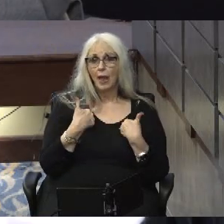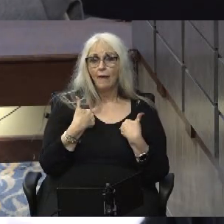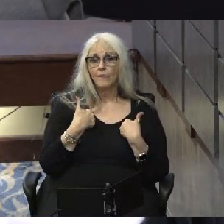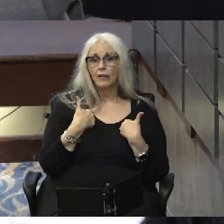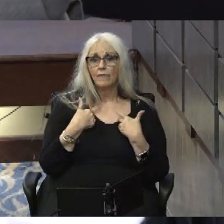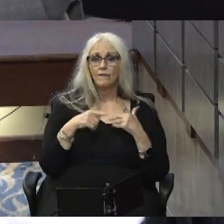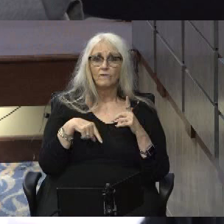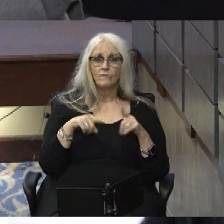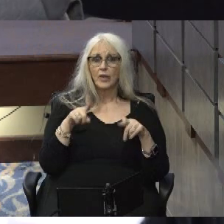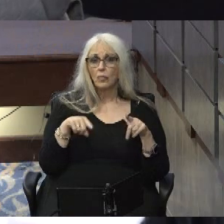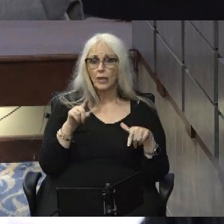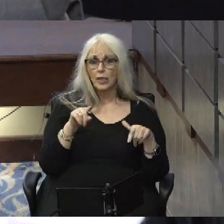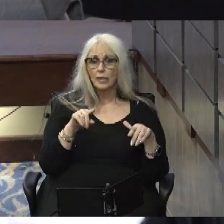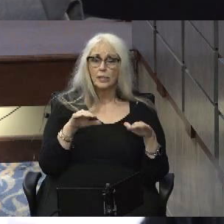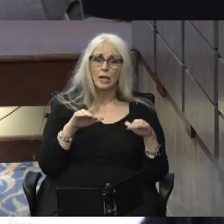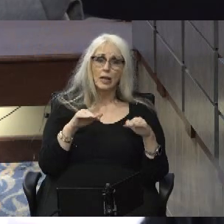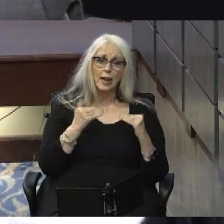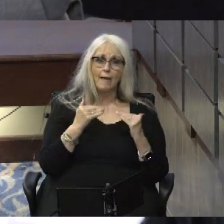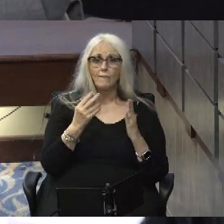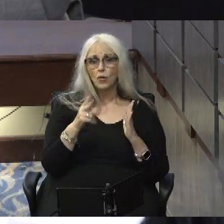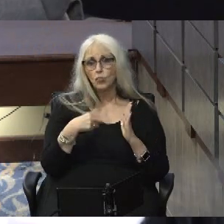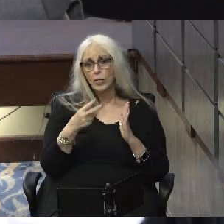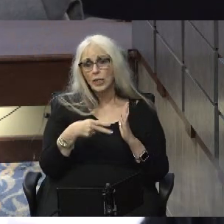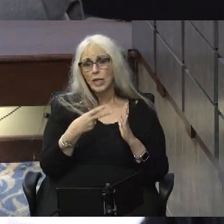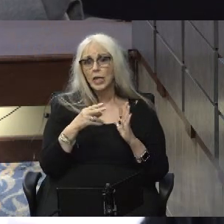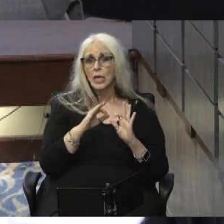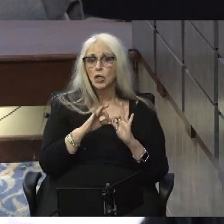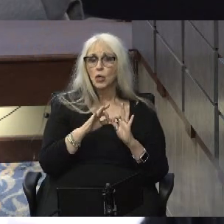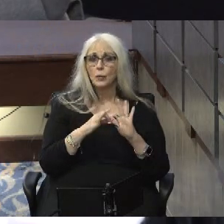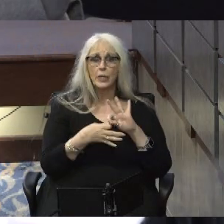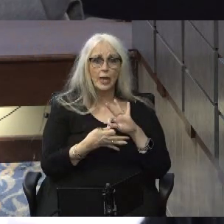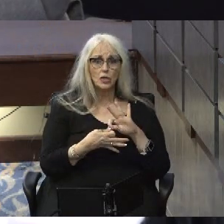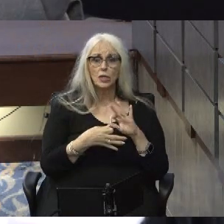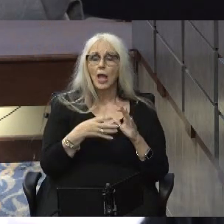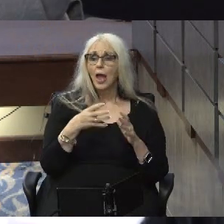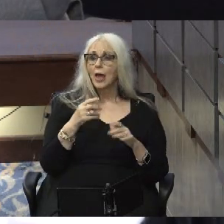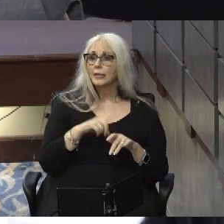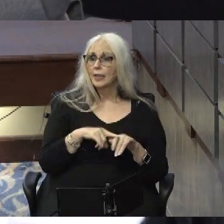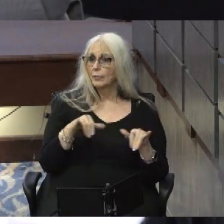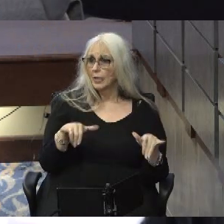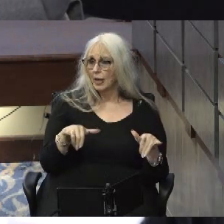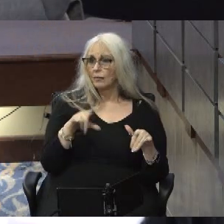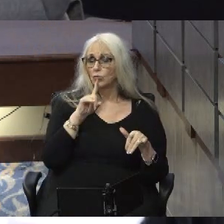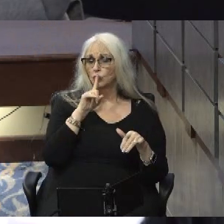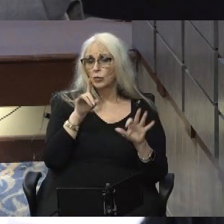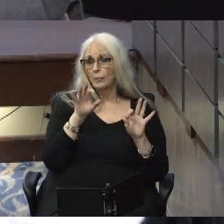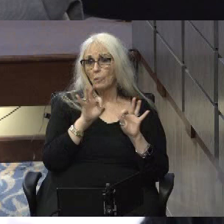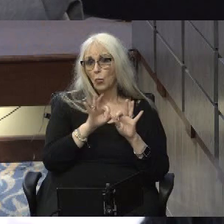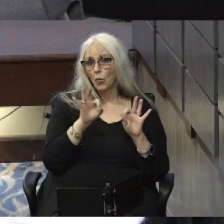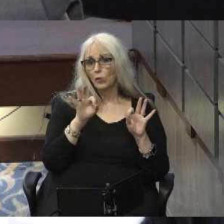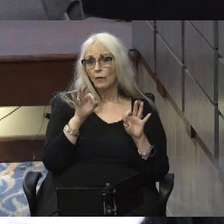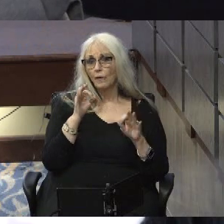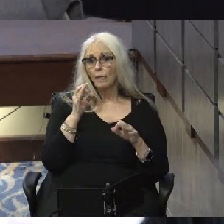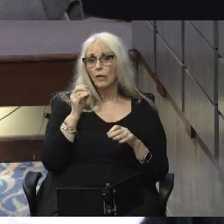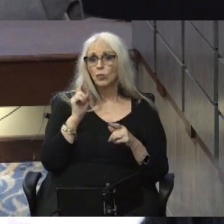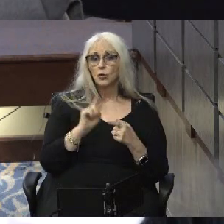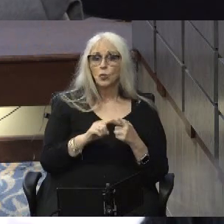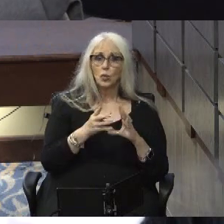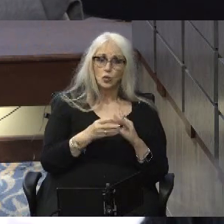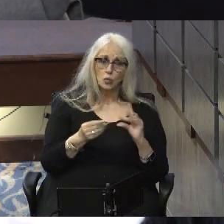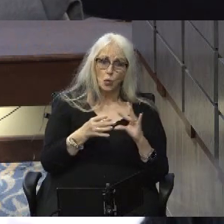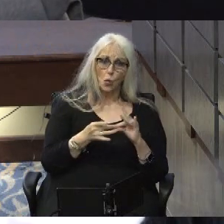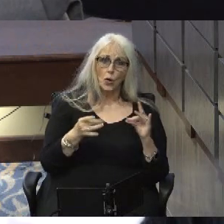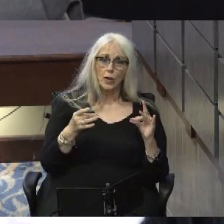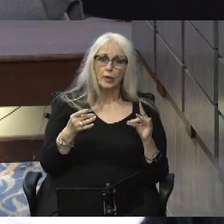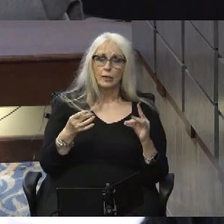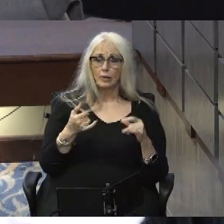various levels of reading and interpretation. And Sandtown is very important to the story of this place, and